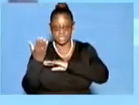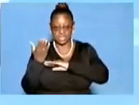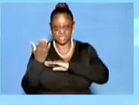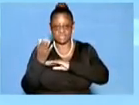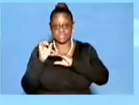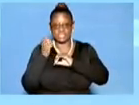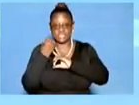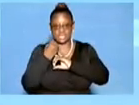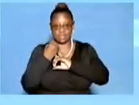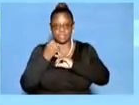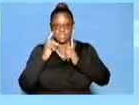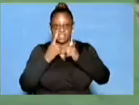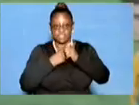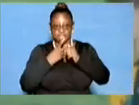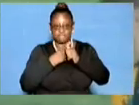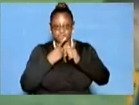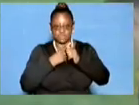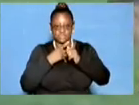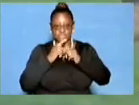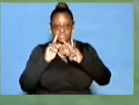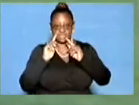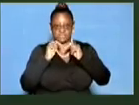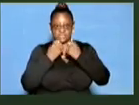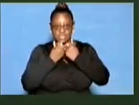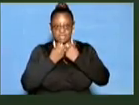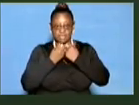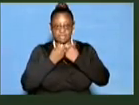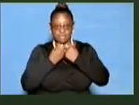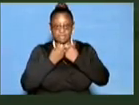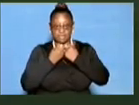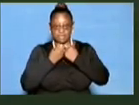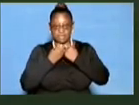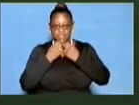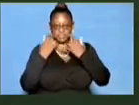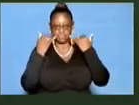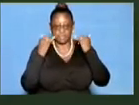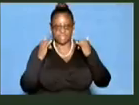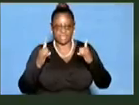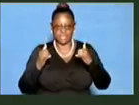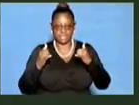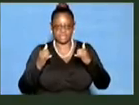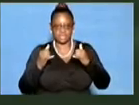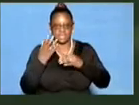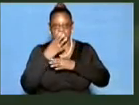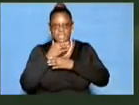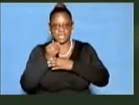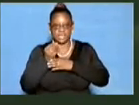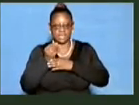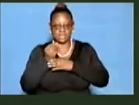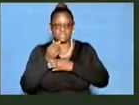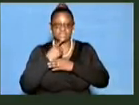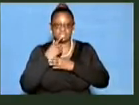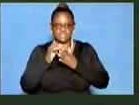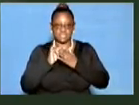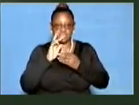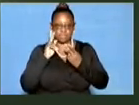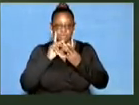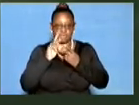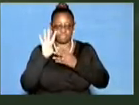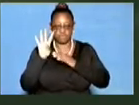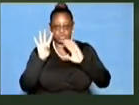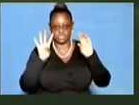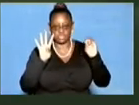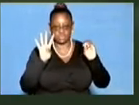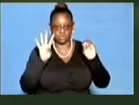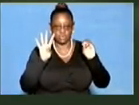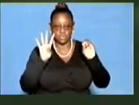Stadium, the first CONCACAF Nations League encounter between the two countries. Puerto Rico making its League B debut after a perfect mark of 4-0 in